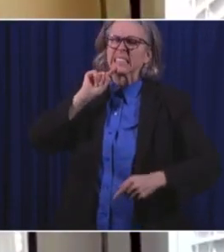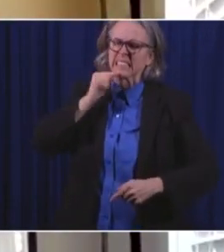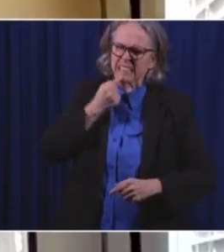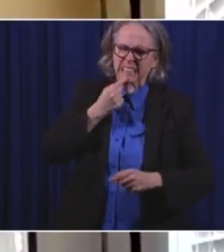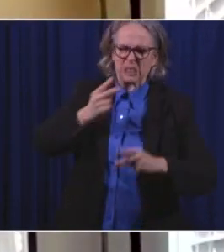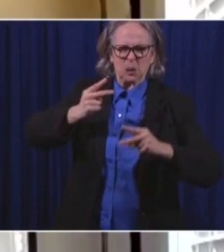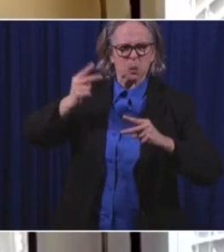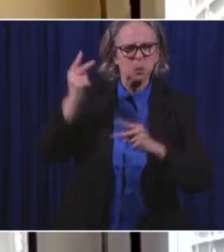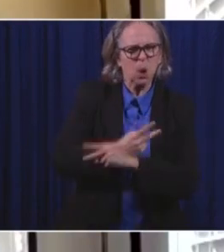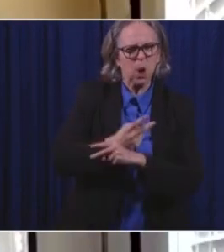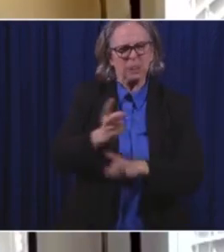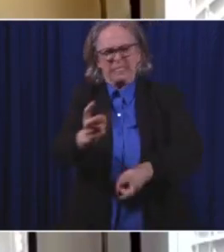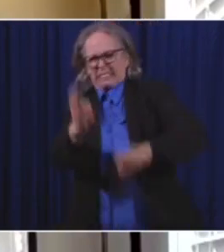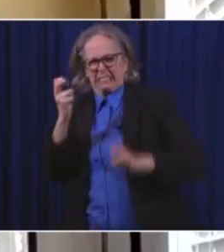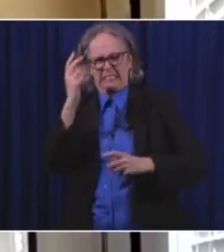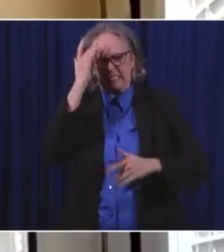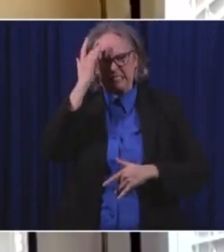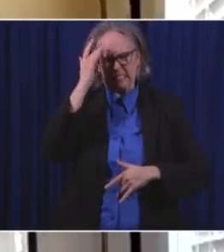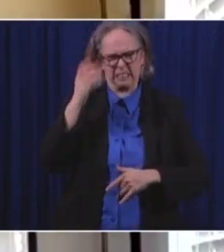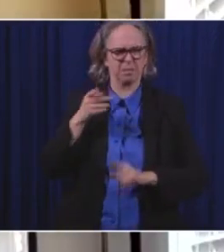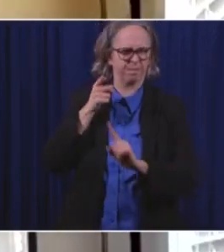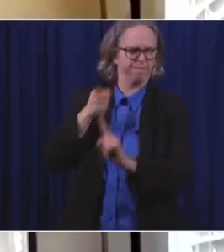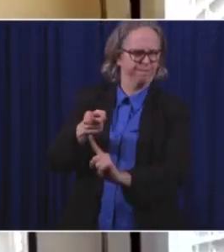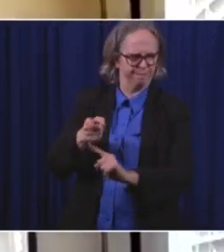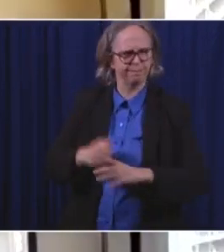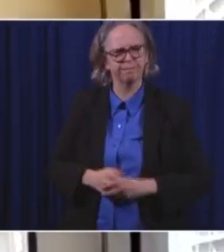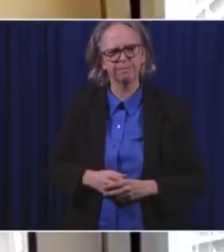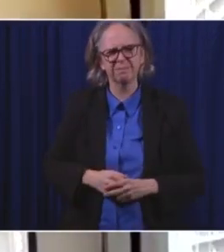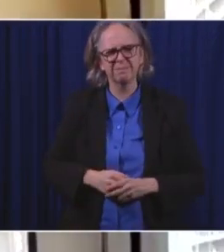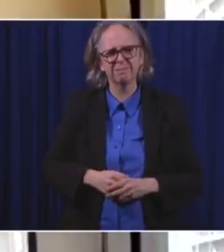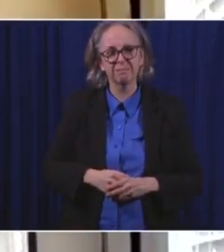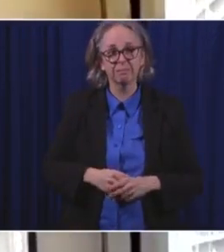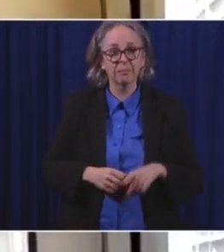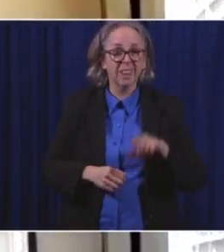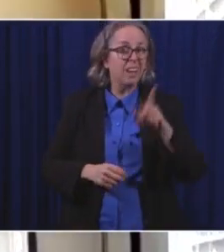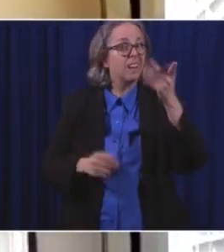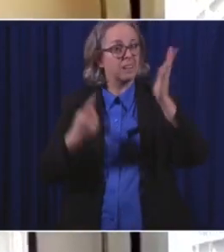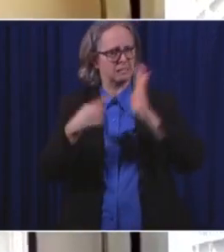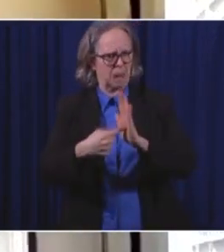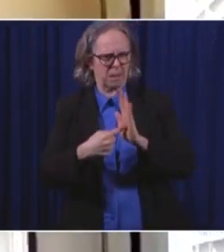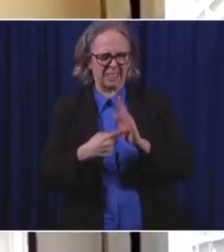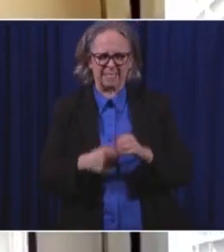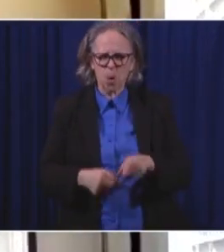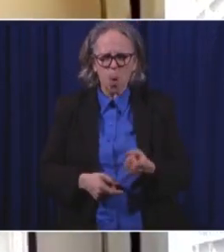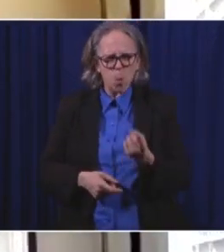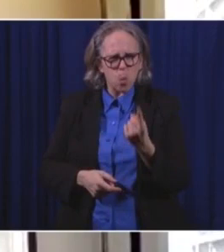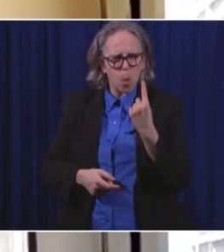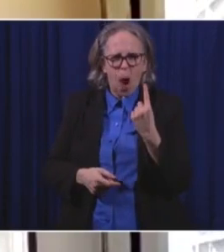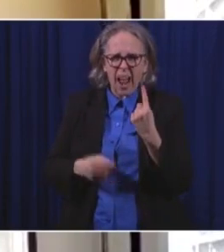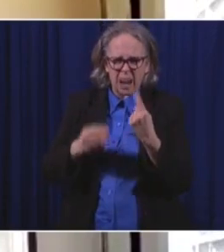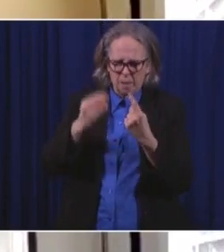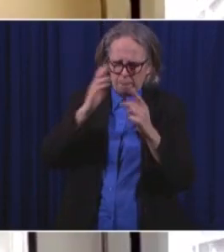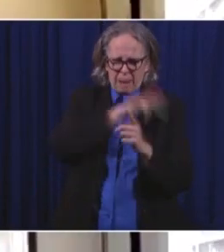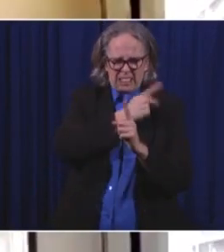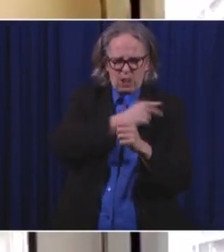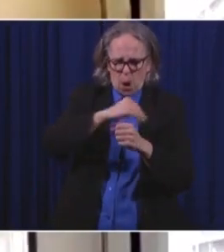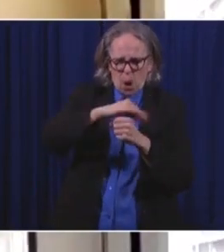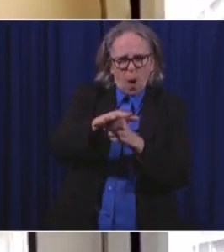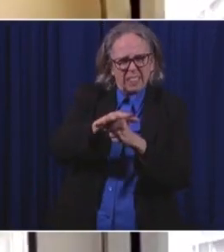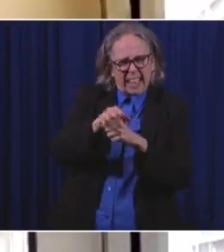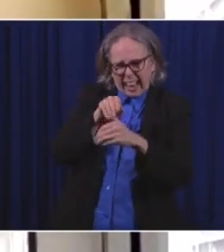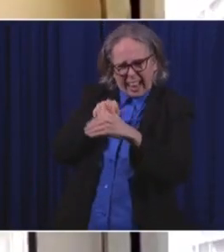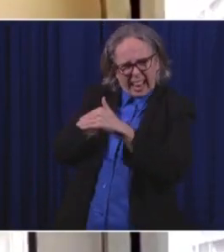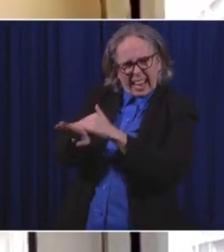filled more than 1 out of 5 of its beds with just 1 diagnosis, COVID-19, there is so